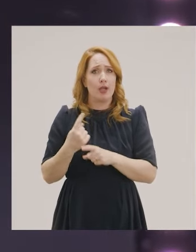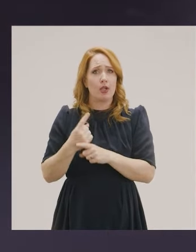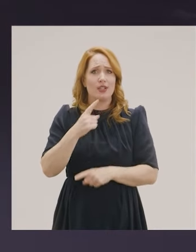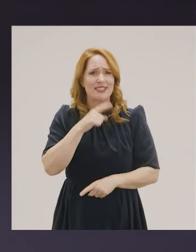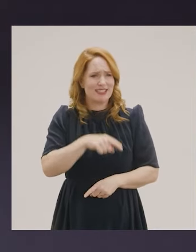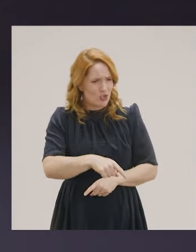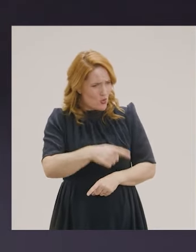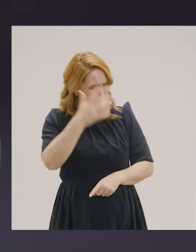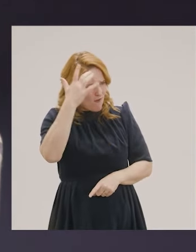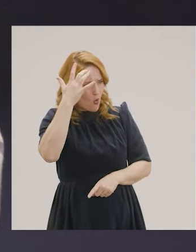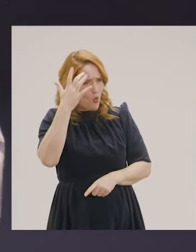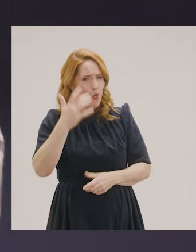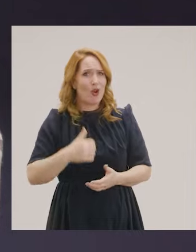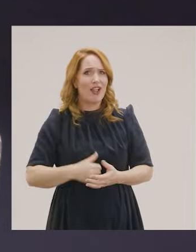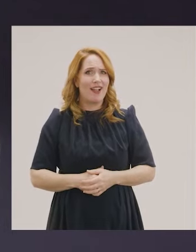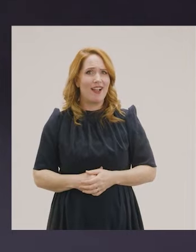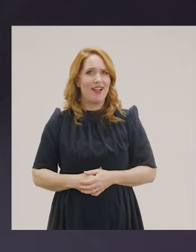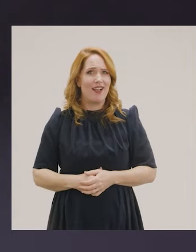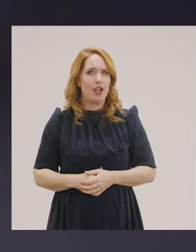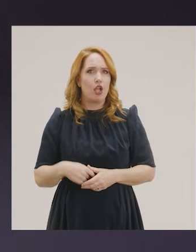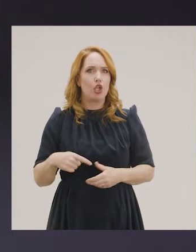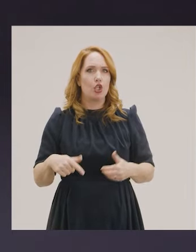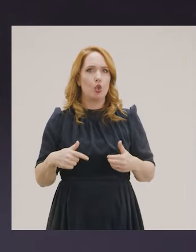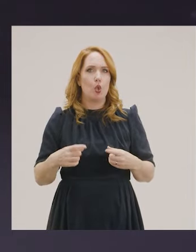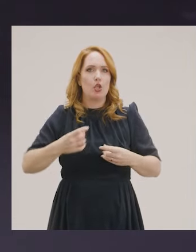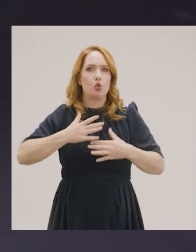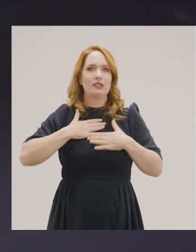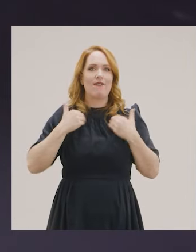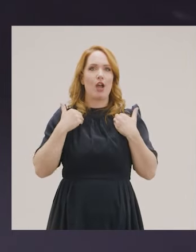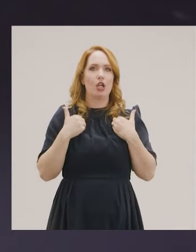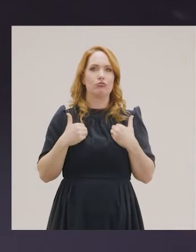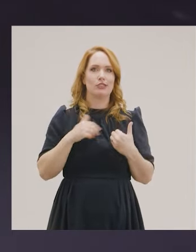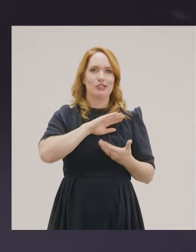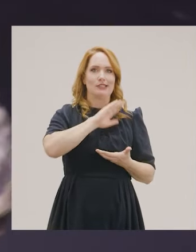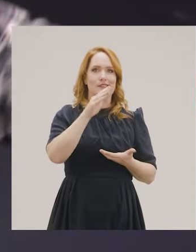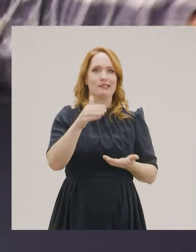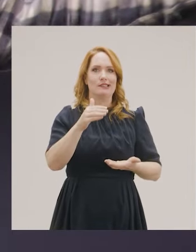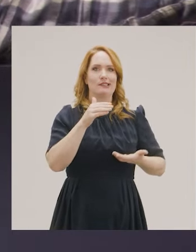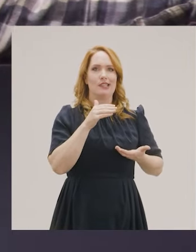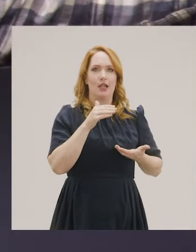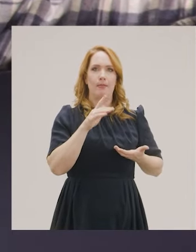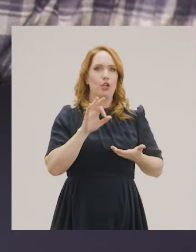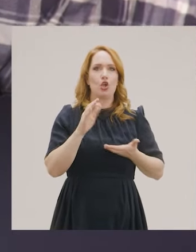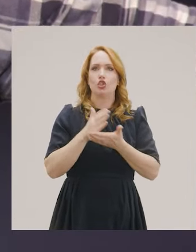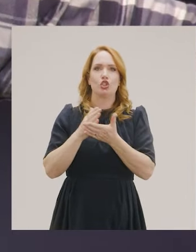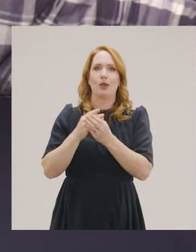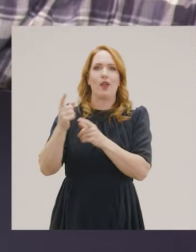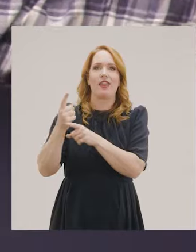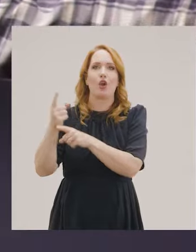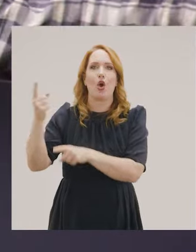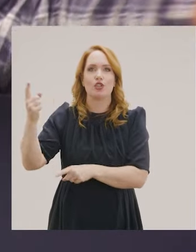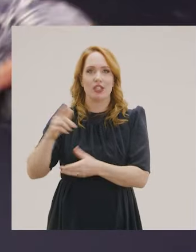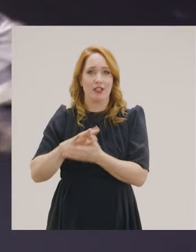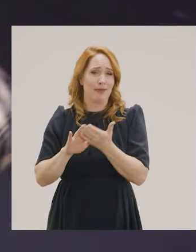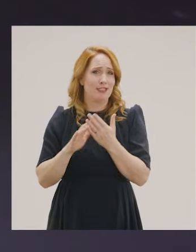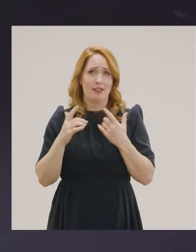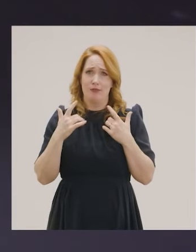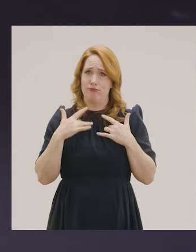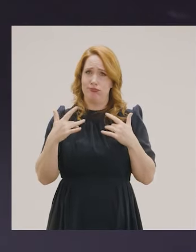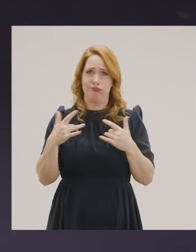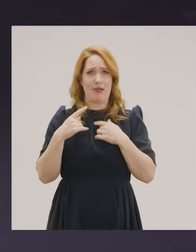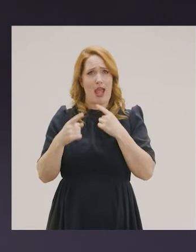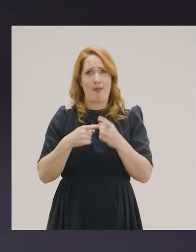peace." And God says, "You fool, because you've been rich with yourself, but you have not been rich